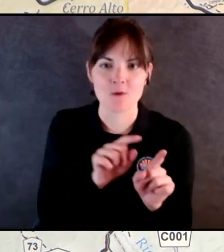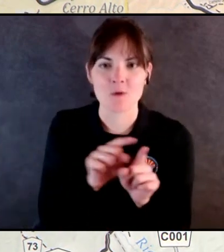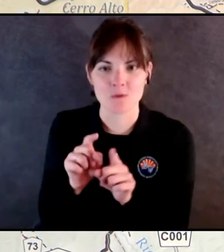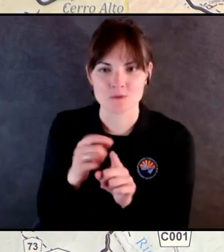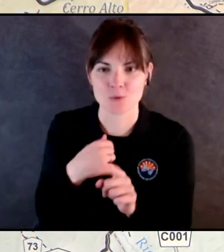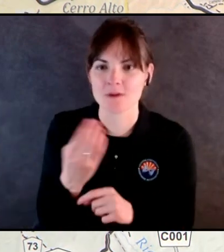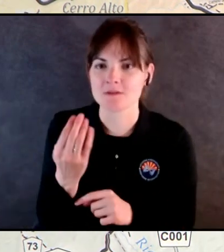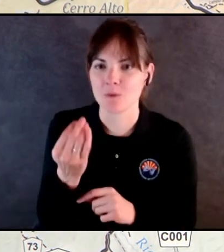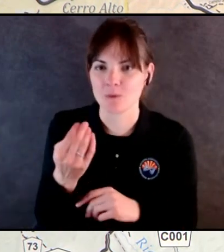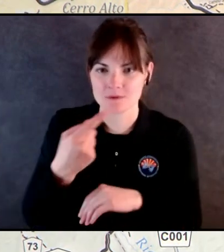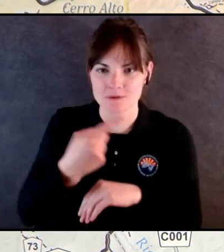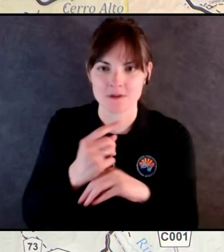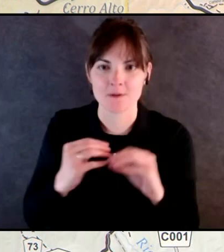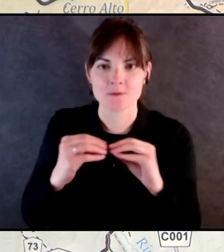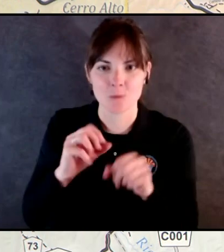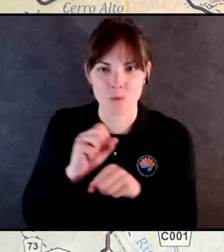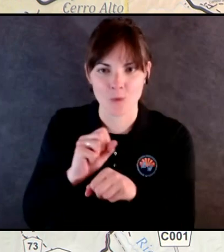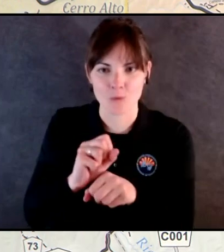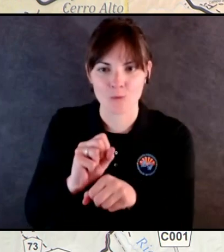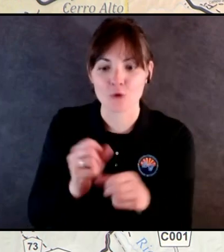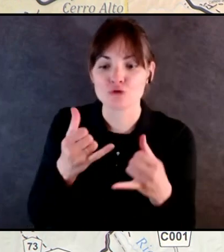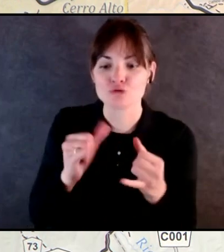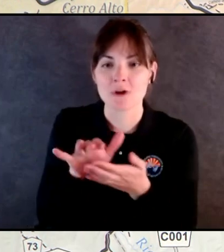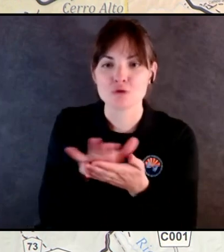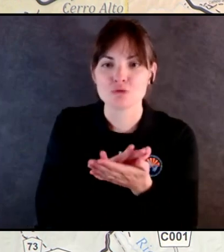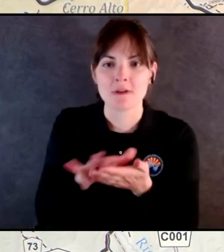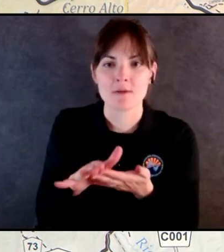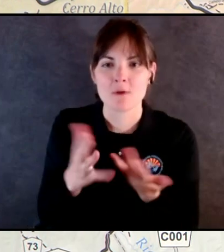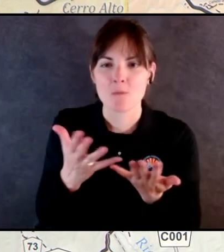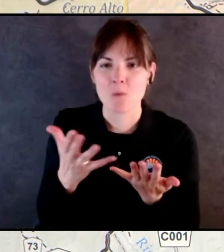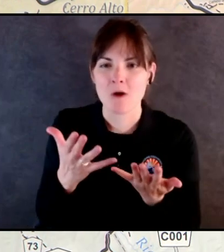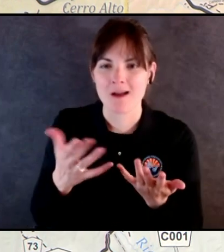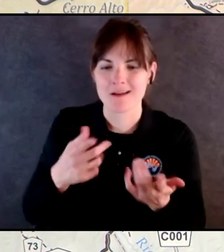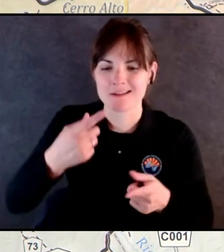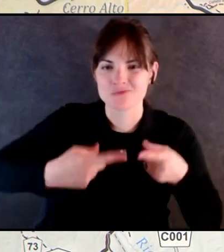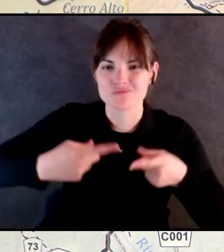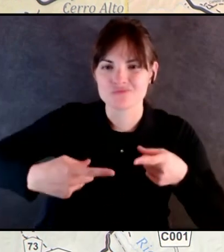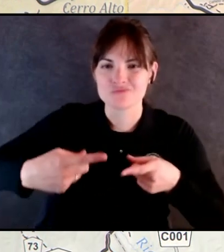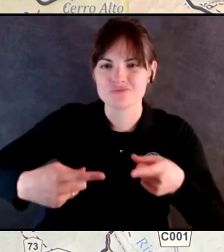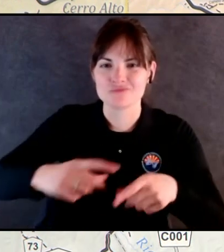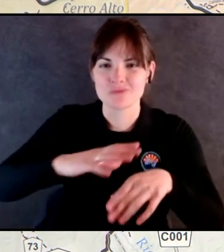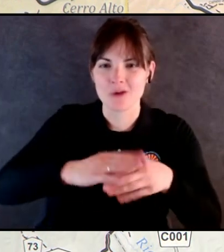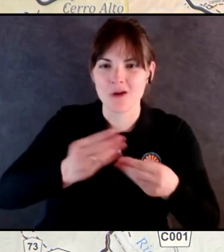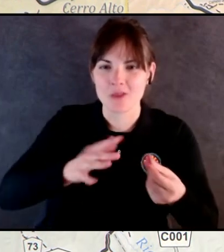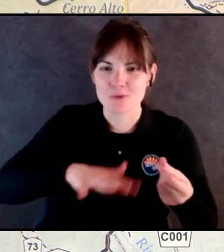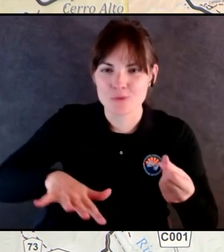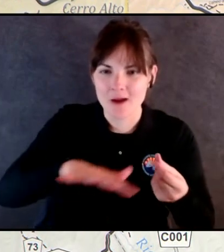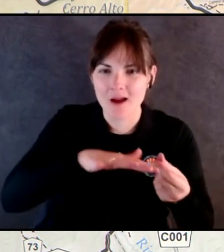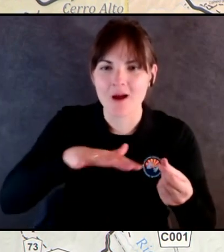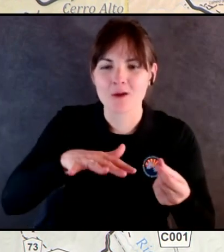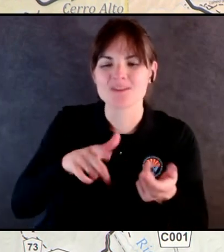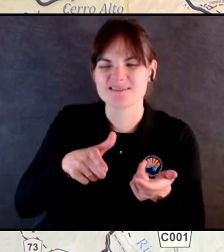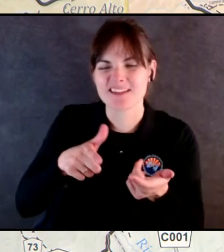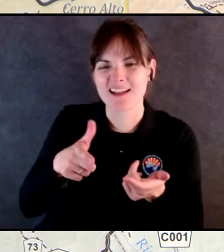ground, and the processing, the grinding, and the